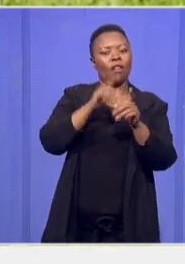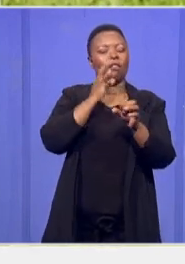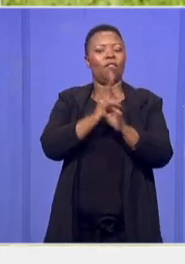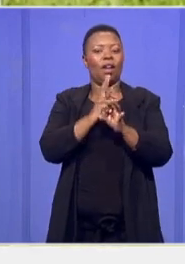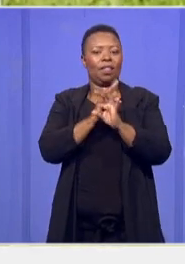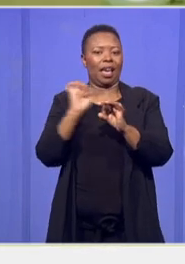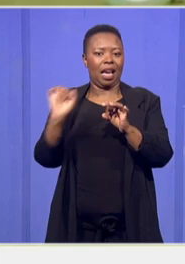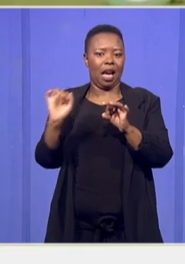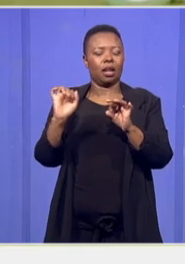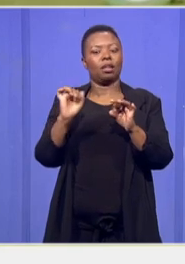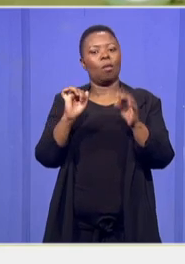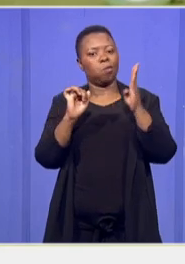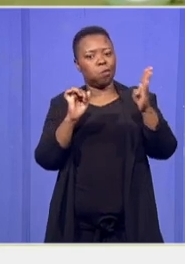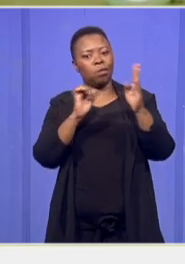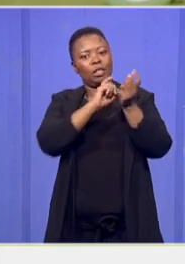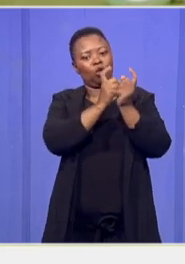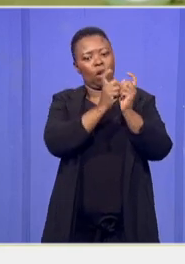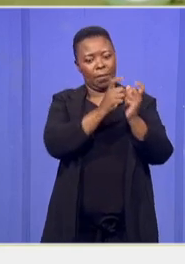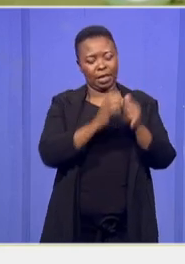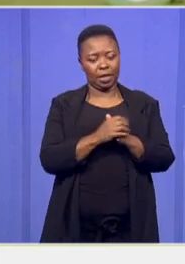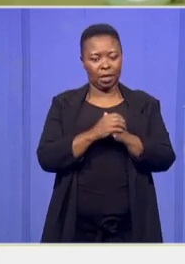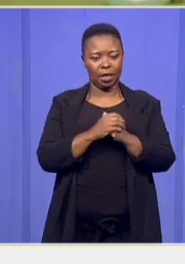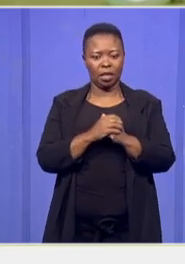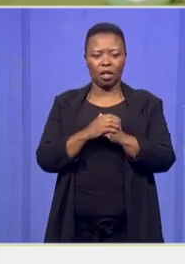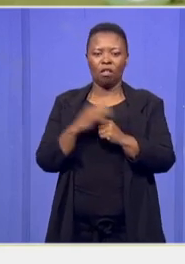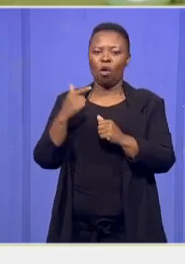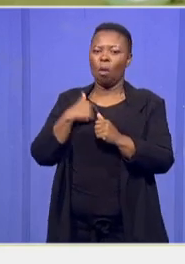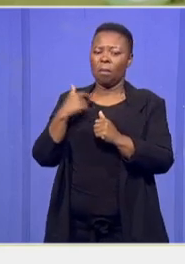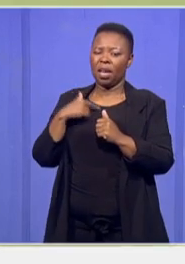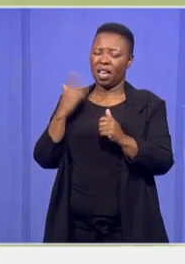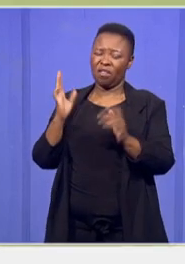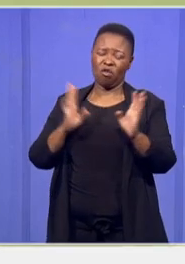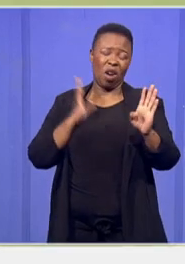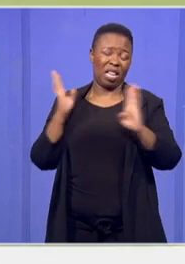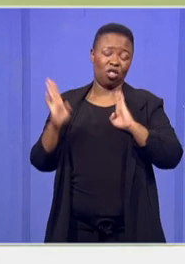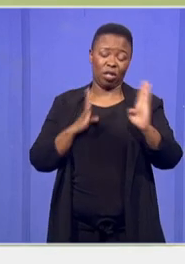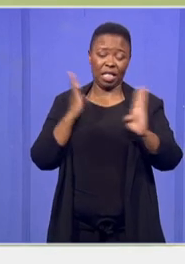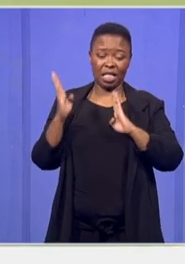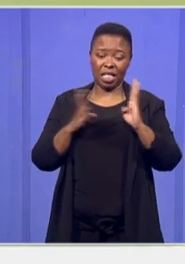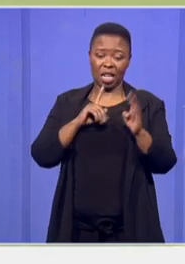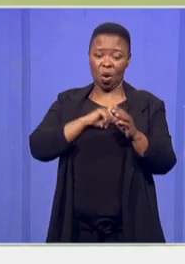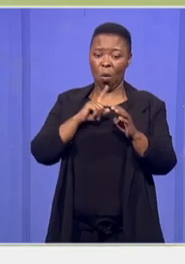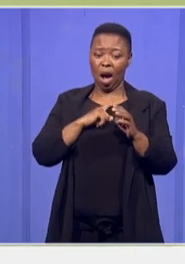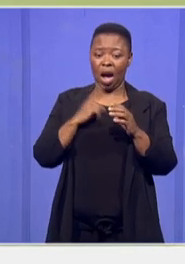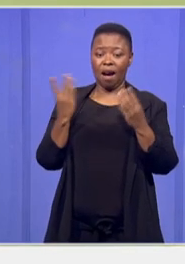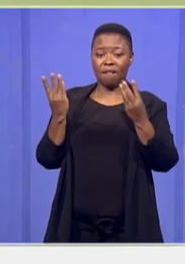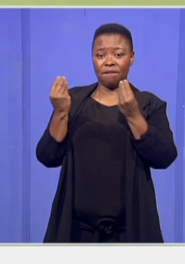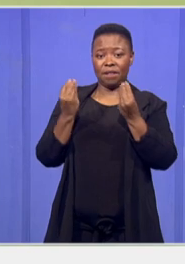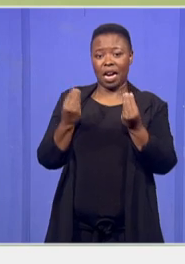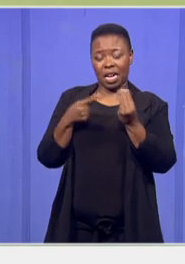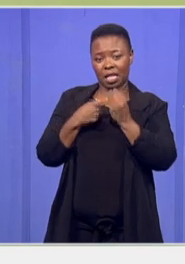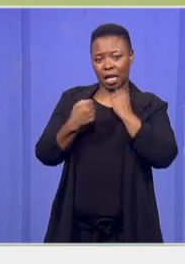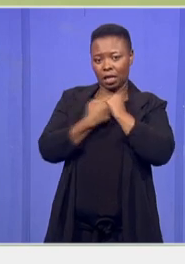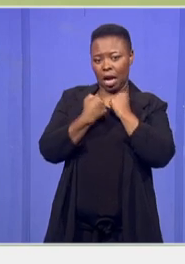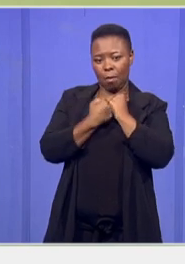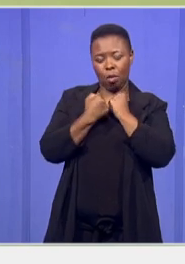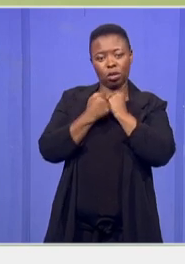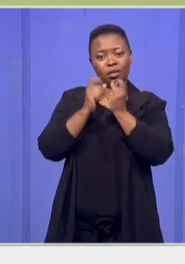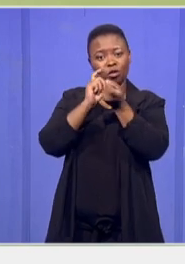in tournaments. It was very frustrating for me because I didn't have a financial backing to go and play the